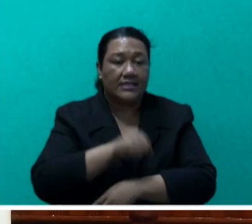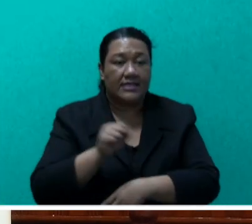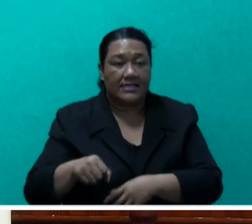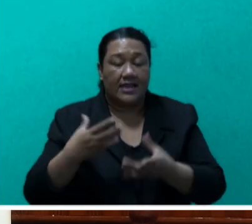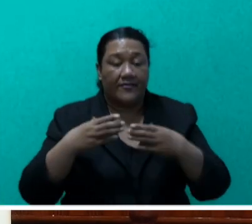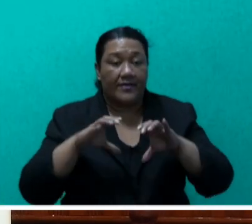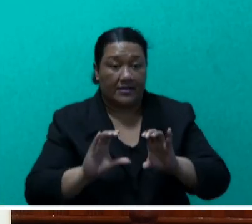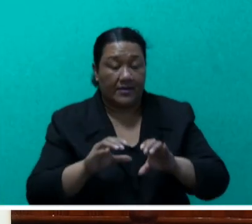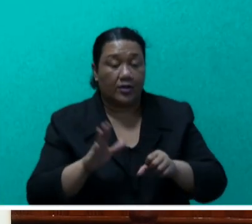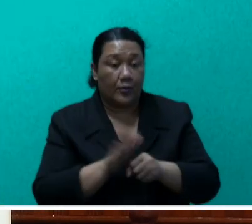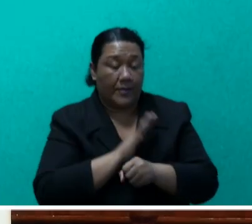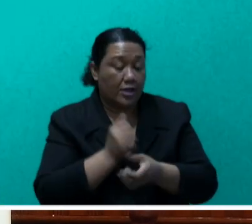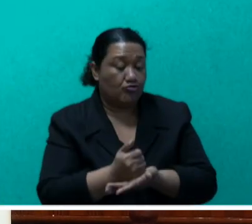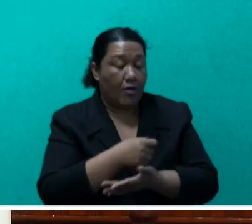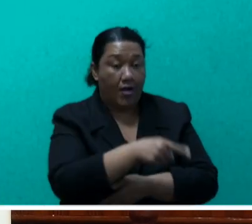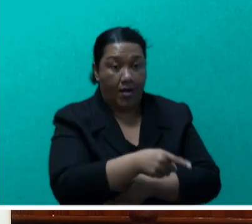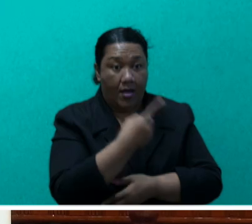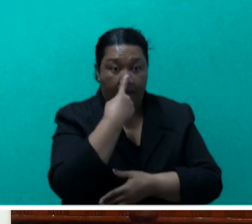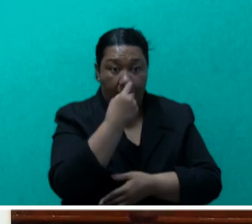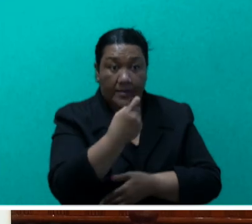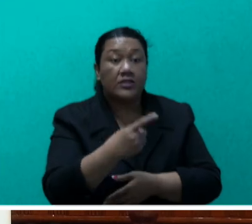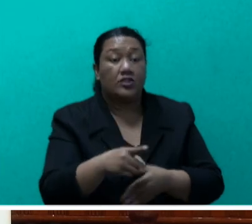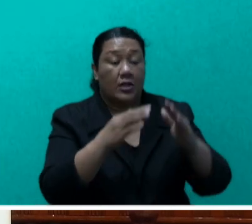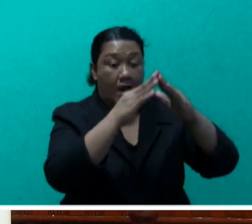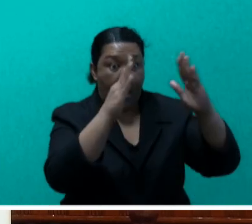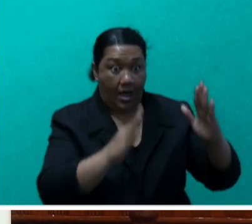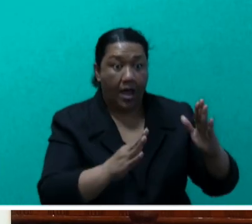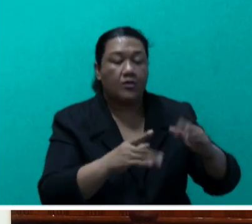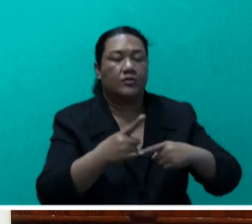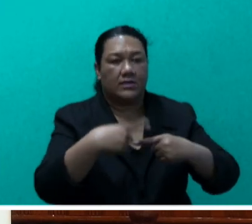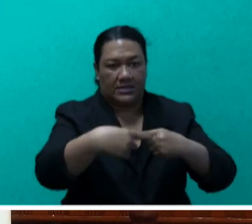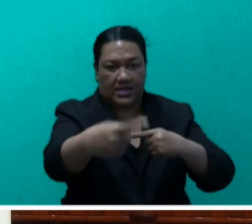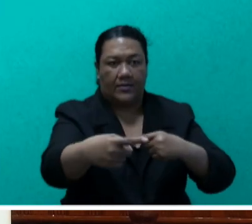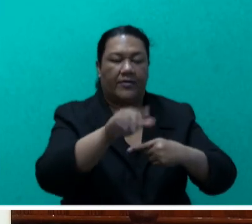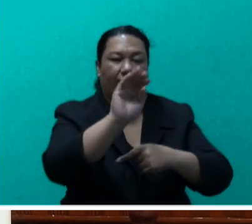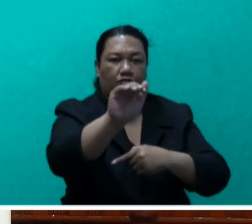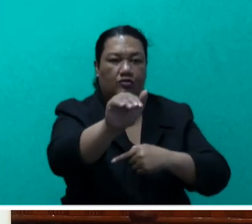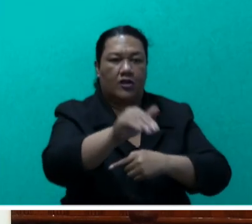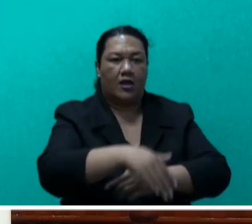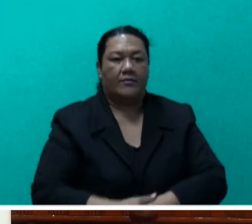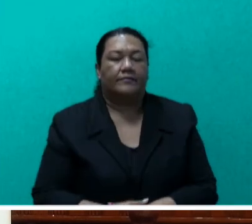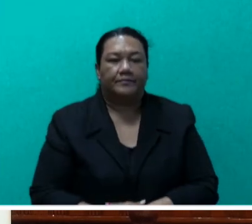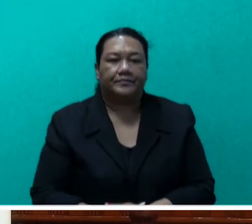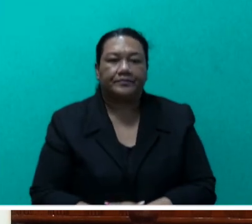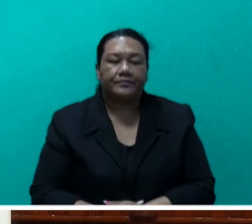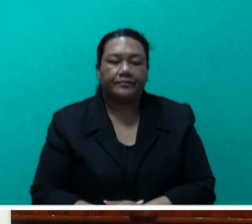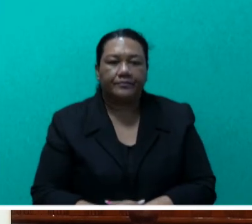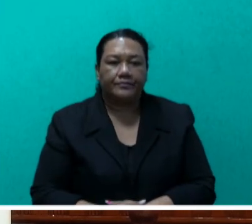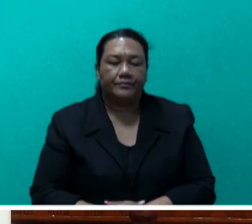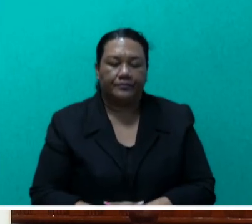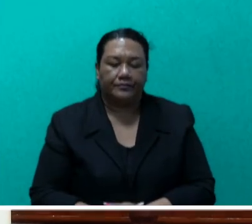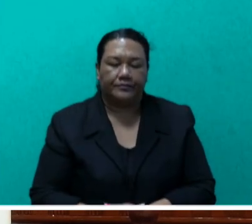the museum can become sustainable in the near future. Mr. Speaker, sir,